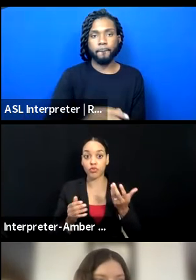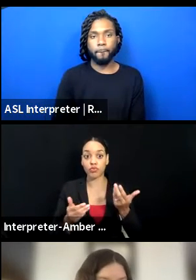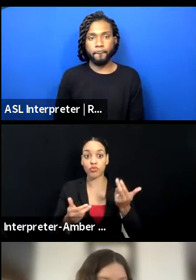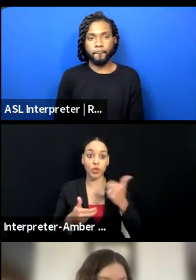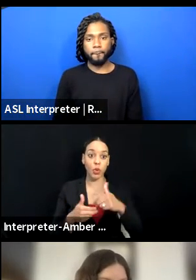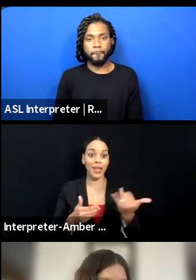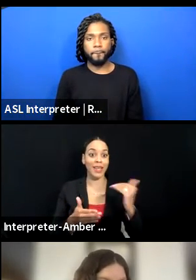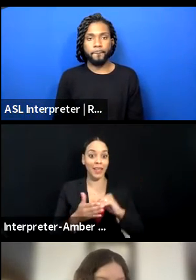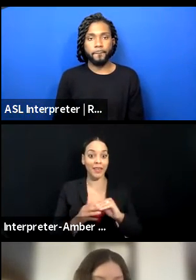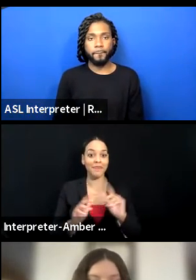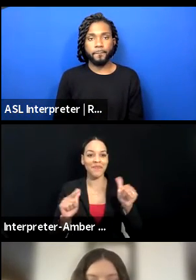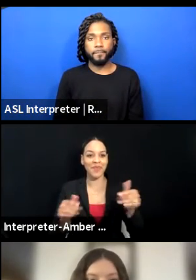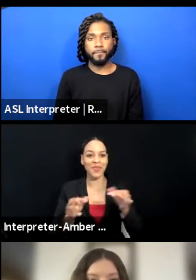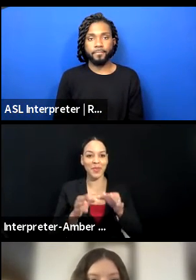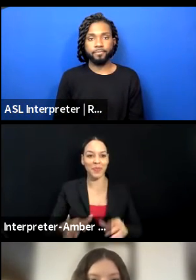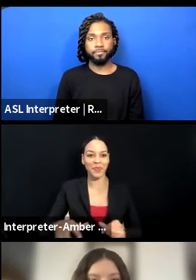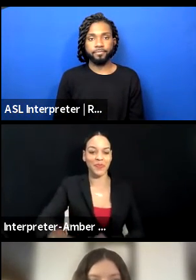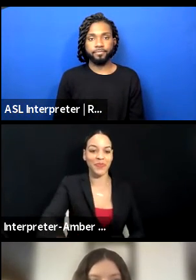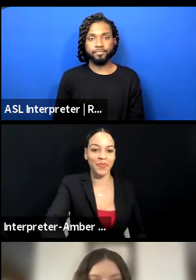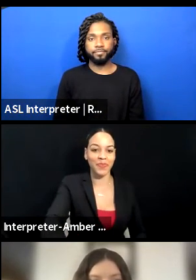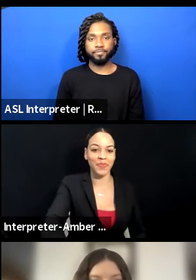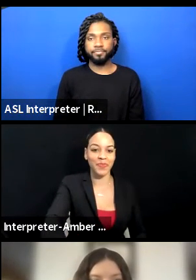I see Jessica.